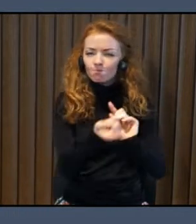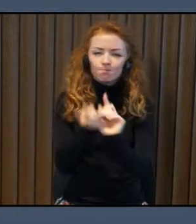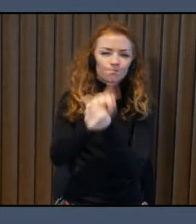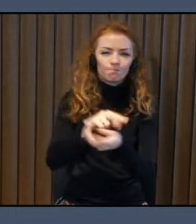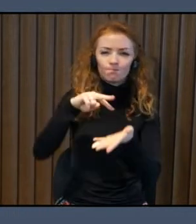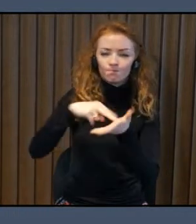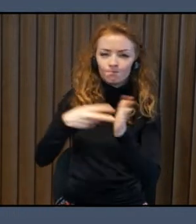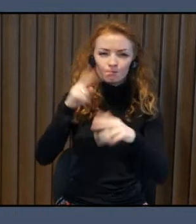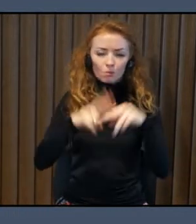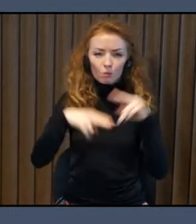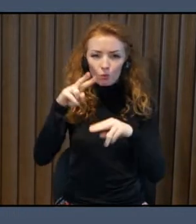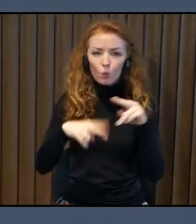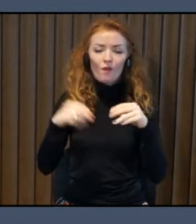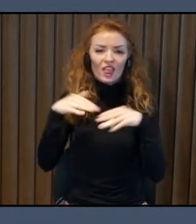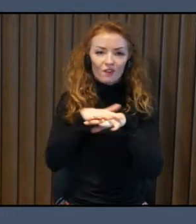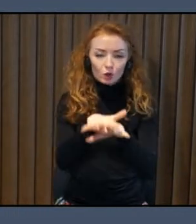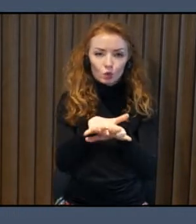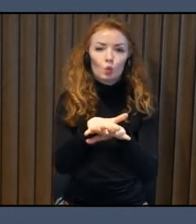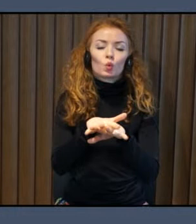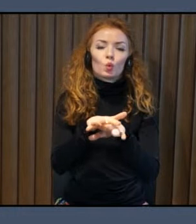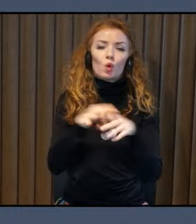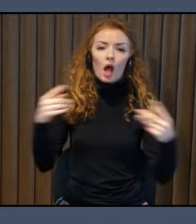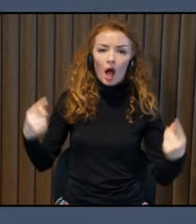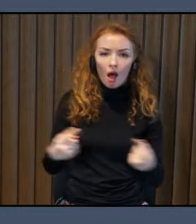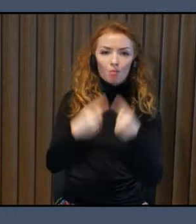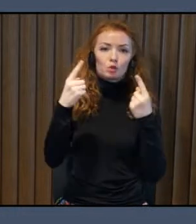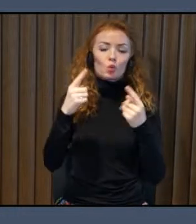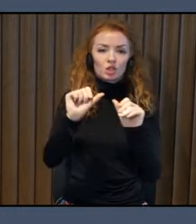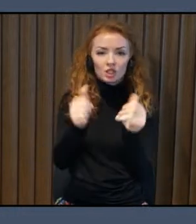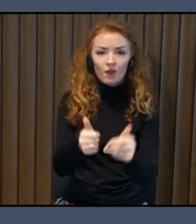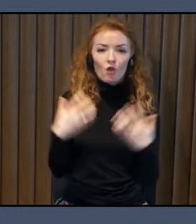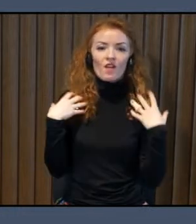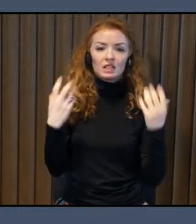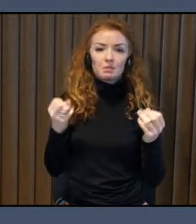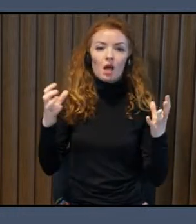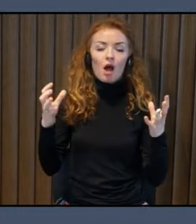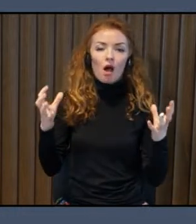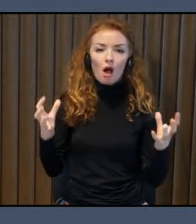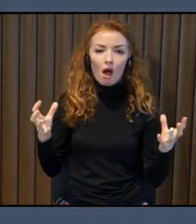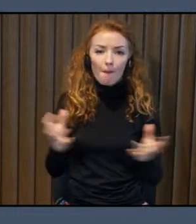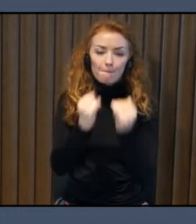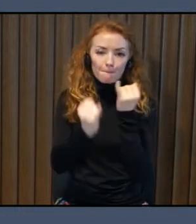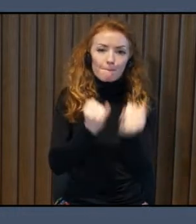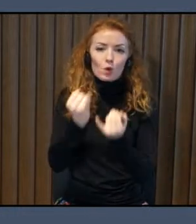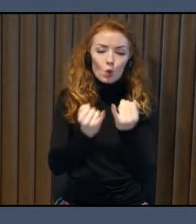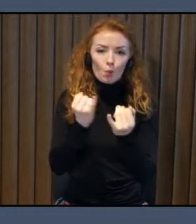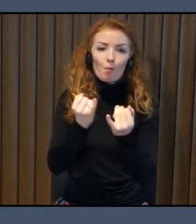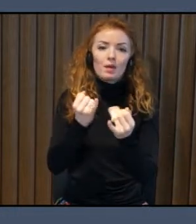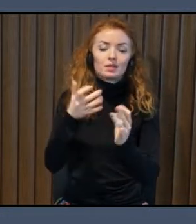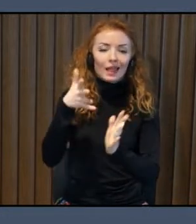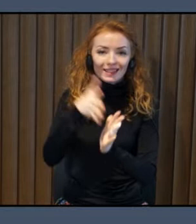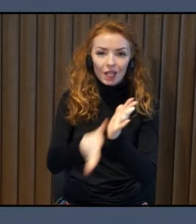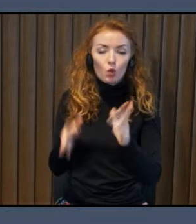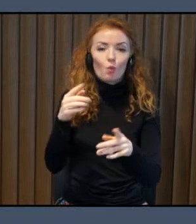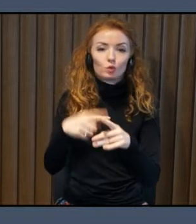the risk of poverty, and therefore the infrastructure was rebuilt, and the